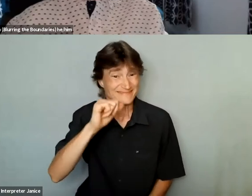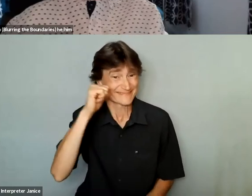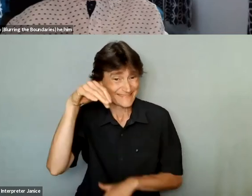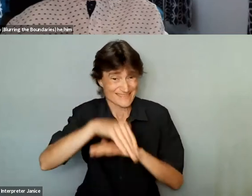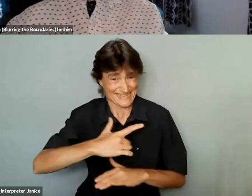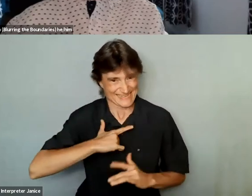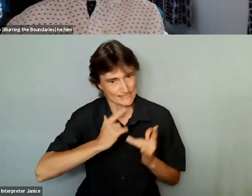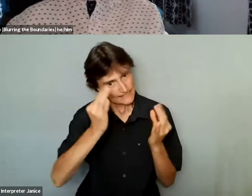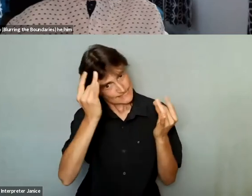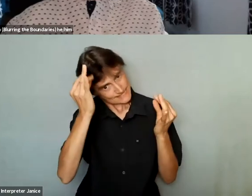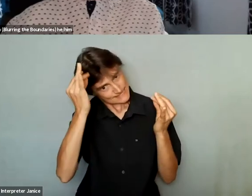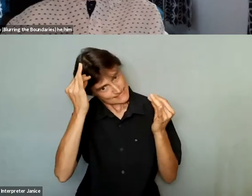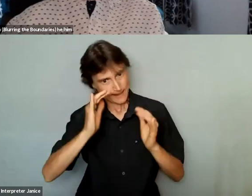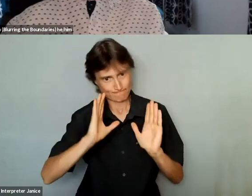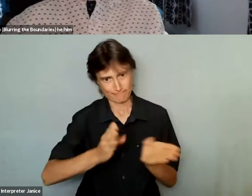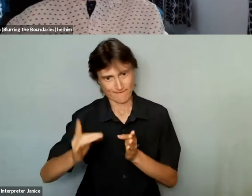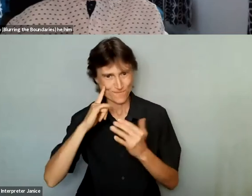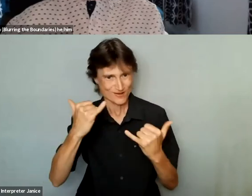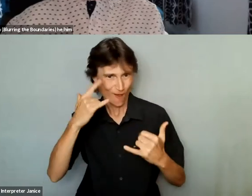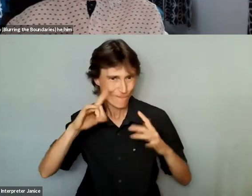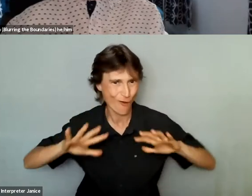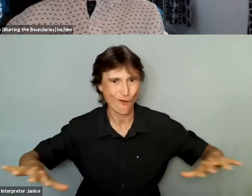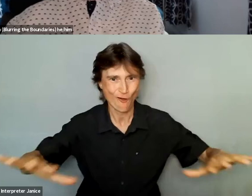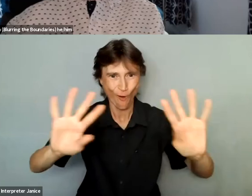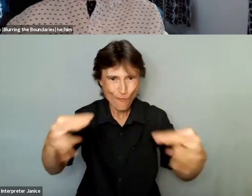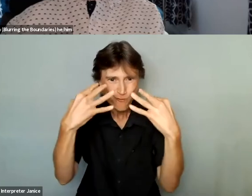so I'll just play this.